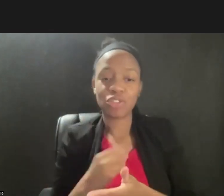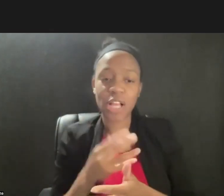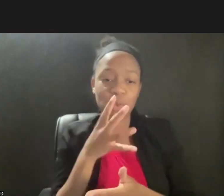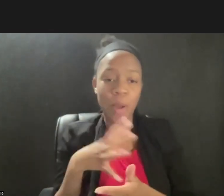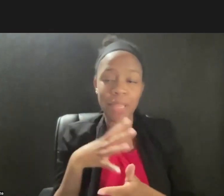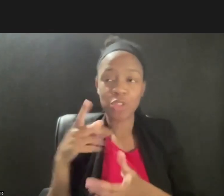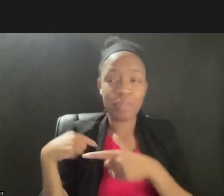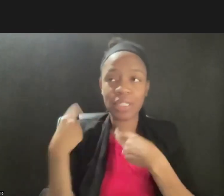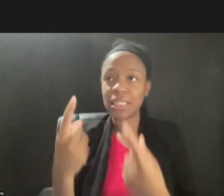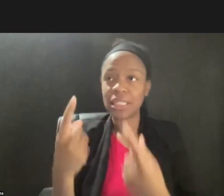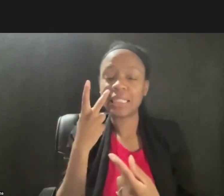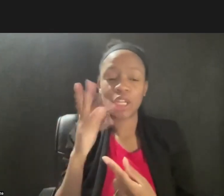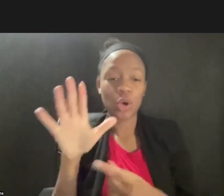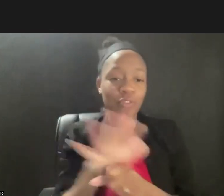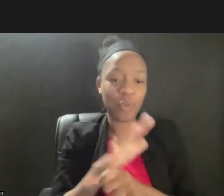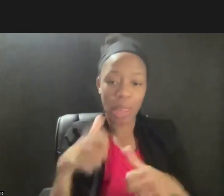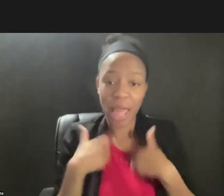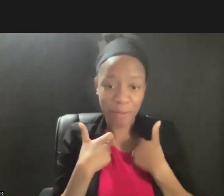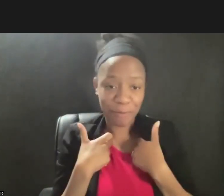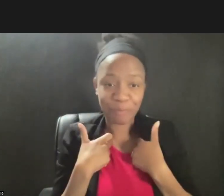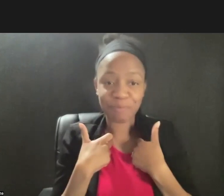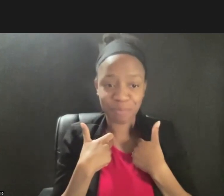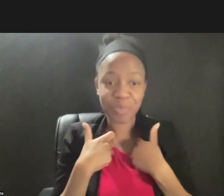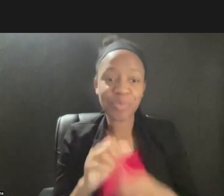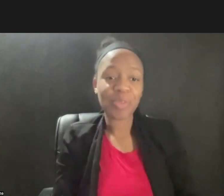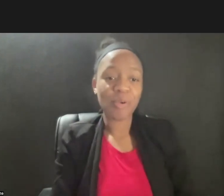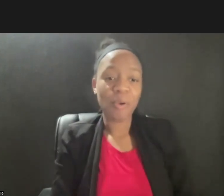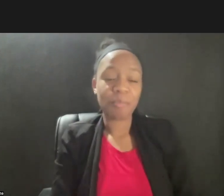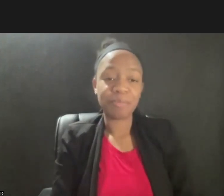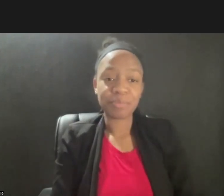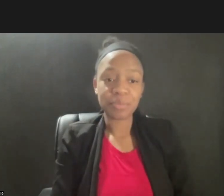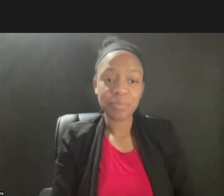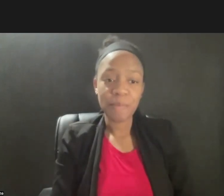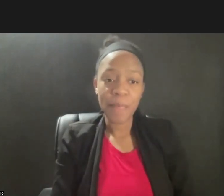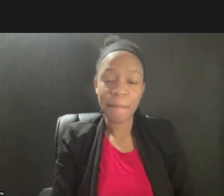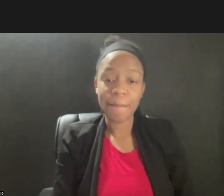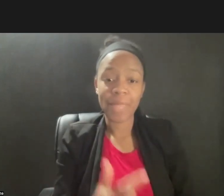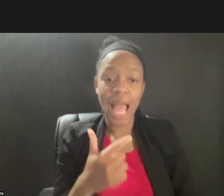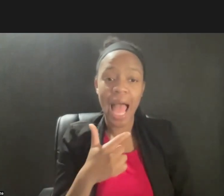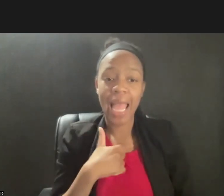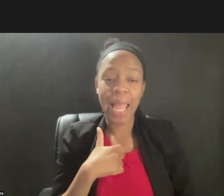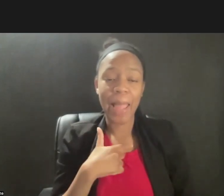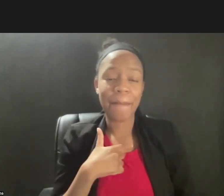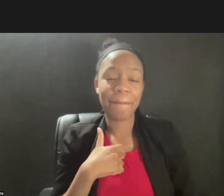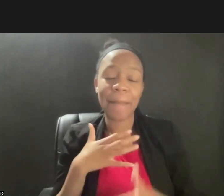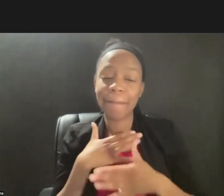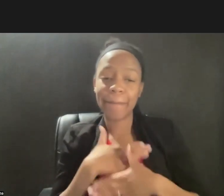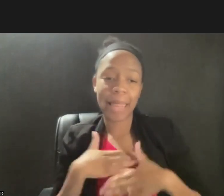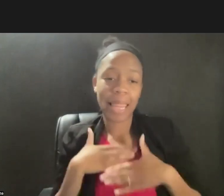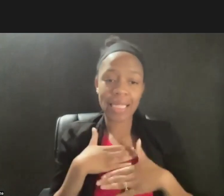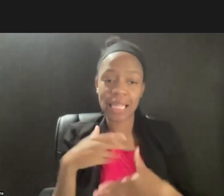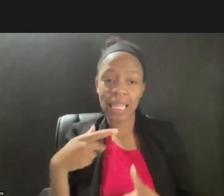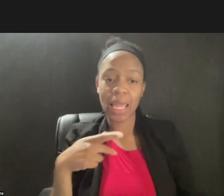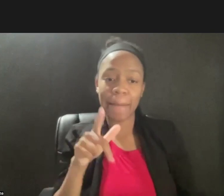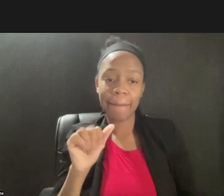life. Um, there you go. I am pleasantly plump. And so there's